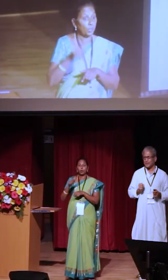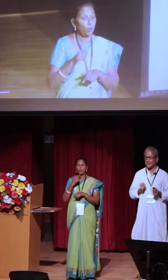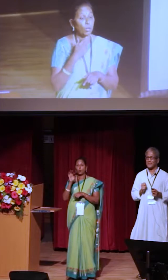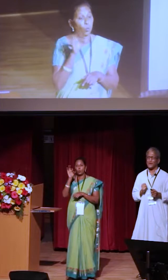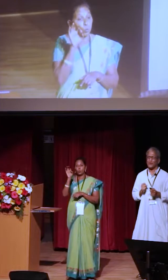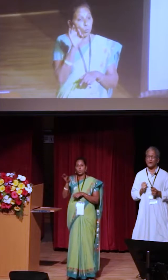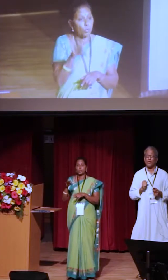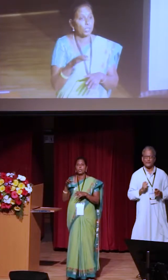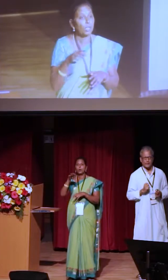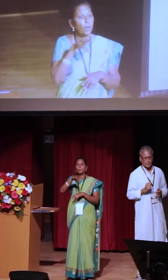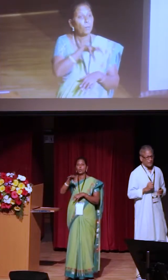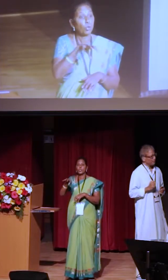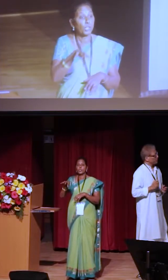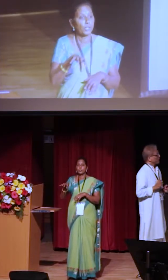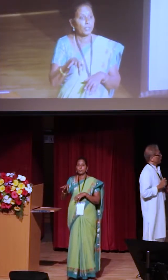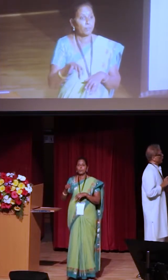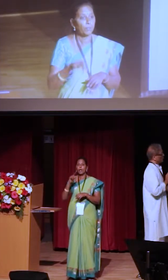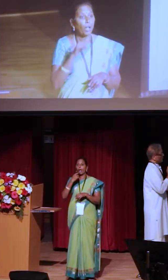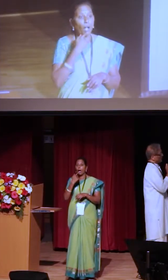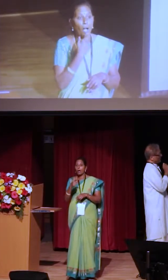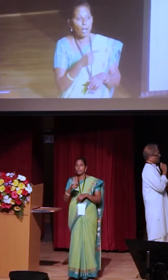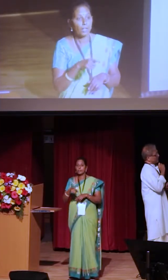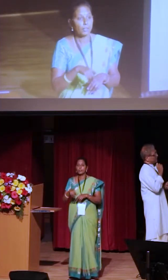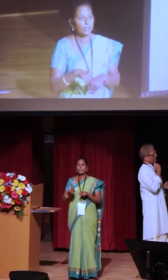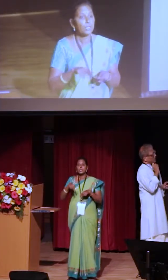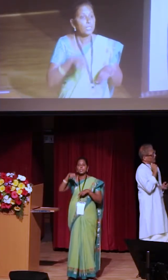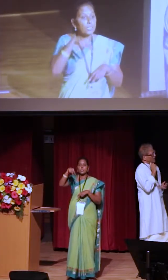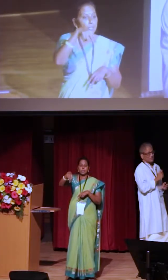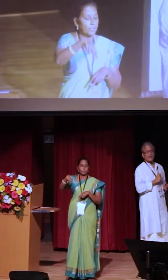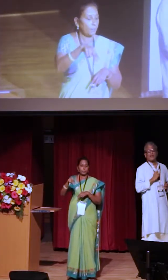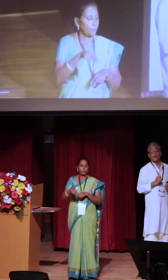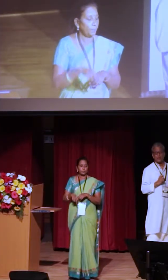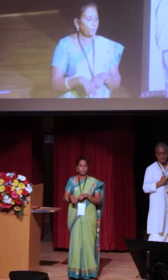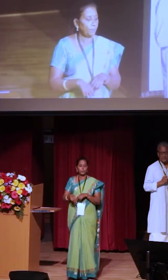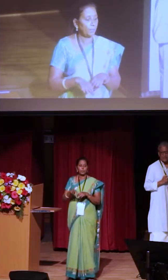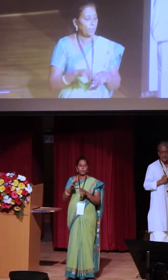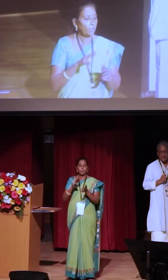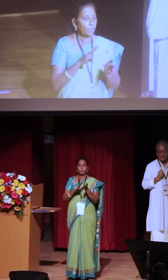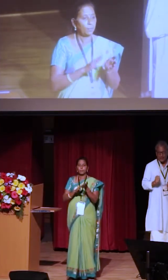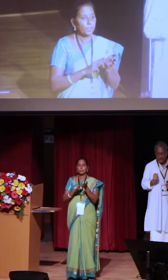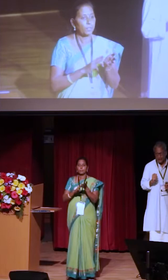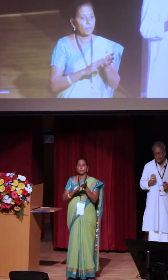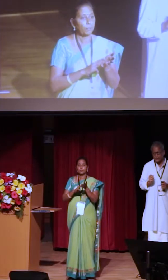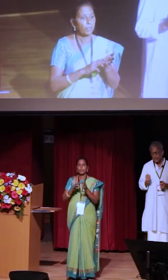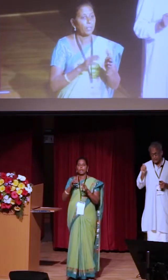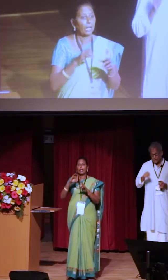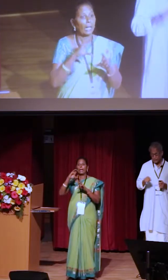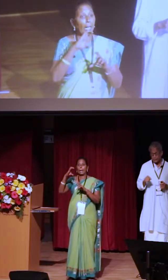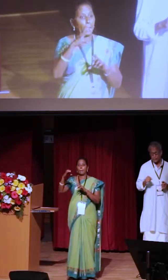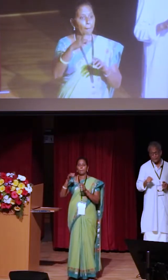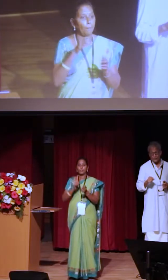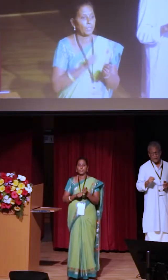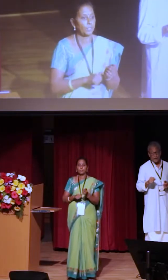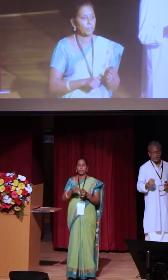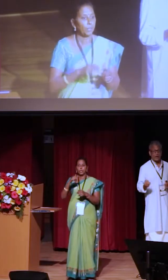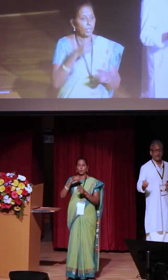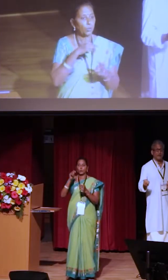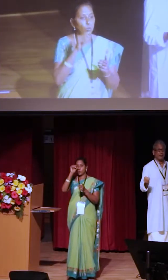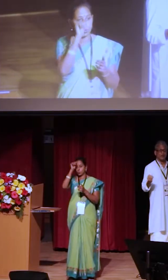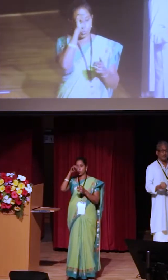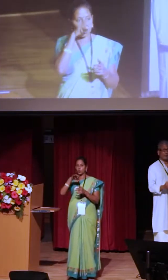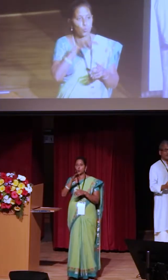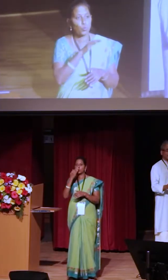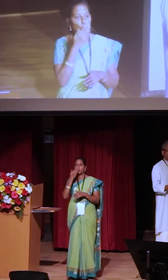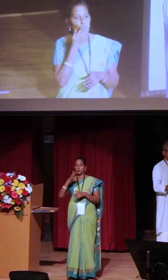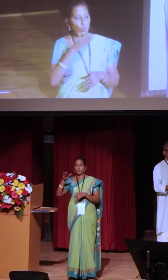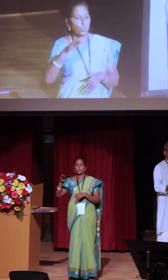Now it's a product called Code Jumper. Was created in MSR Cambridge. The idea is, in inclusive schools, how can I